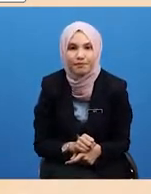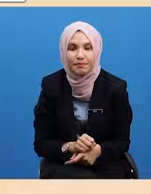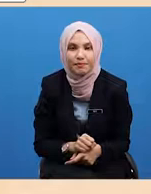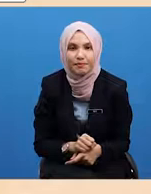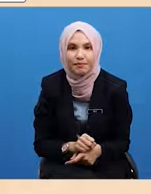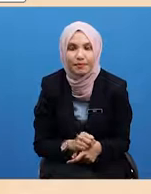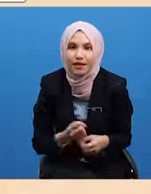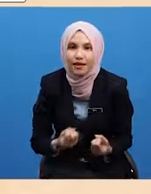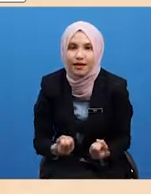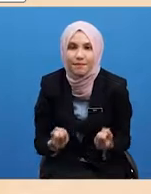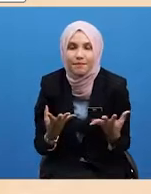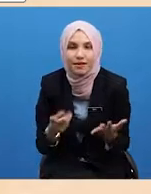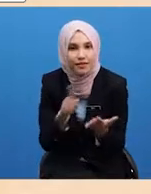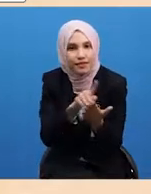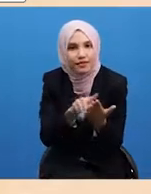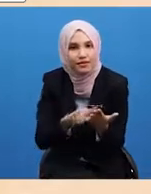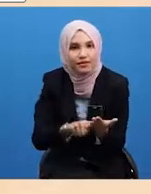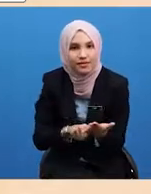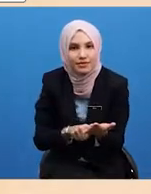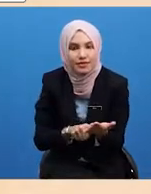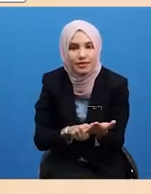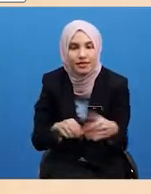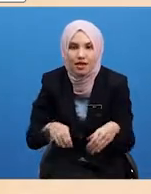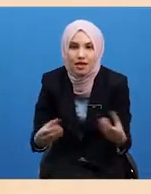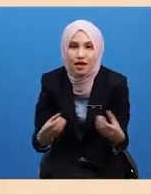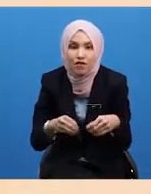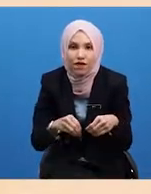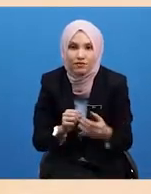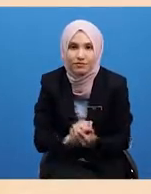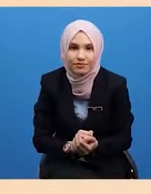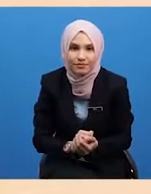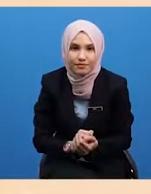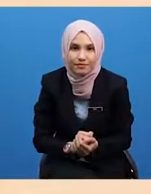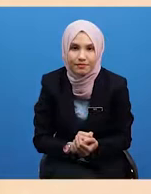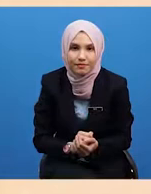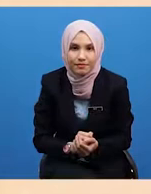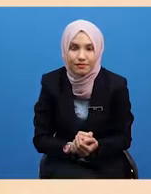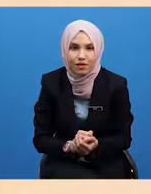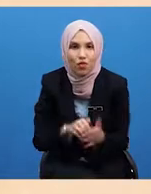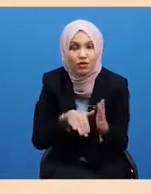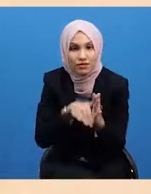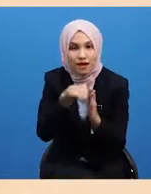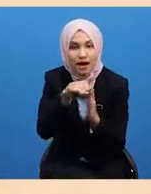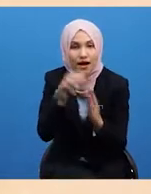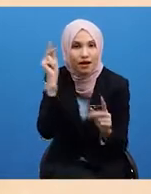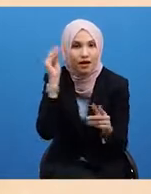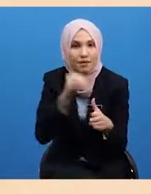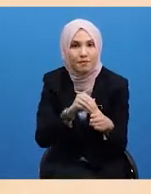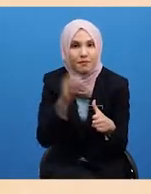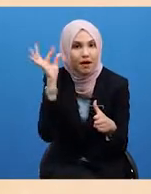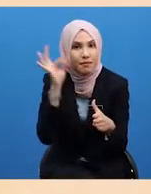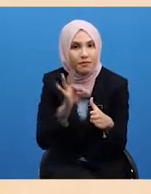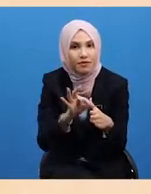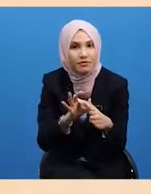There are many details in each event and chapter. If you want to score high marks for content,